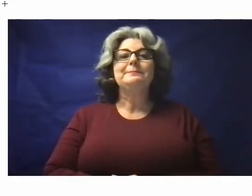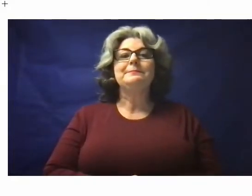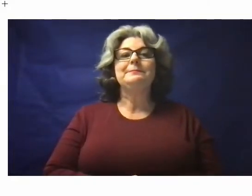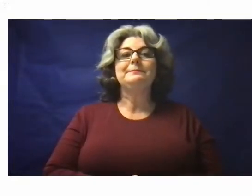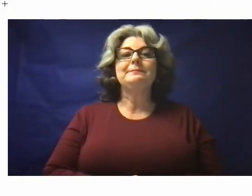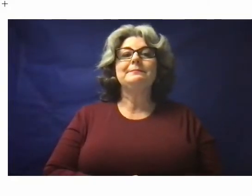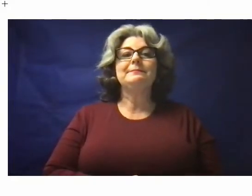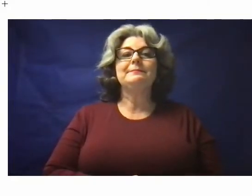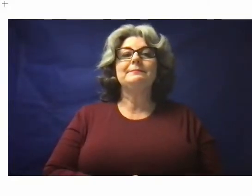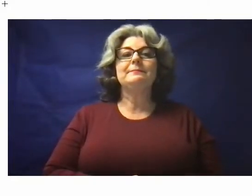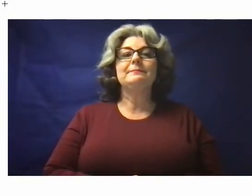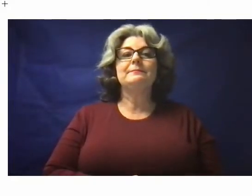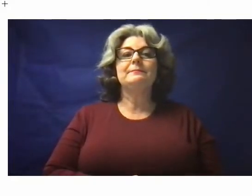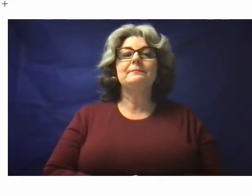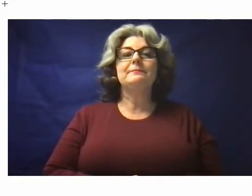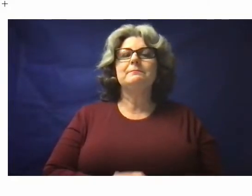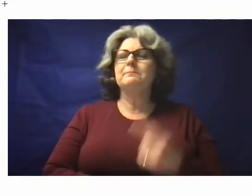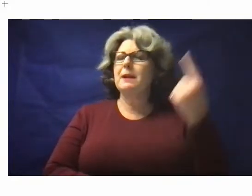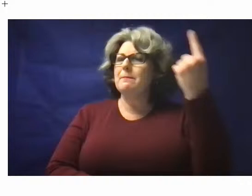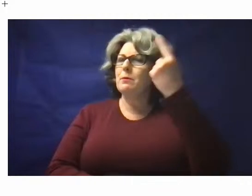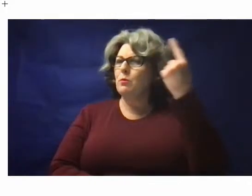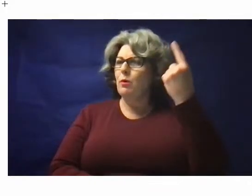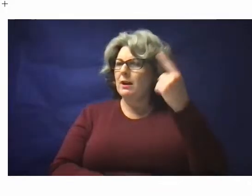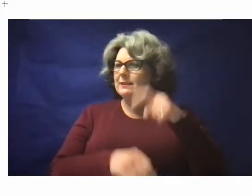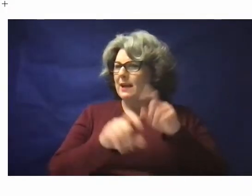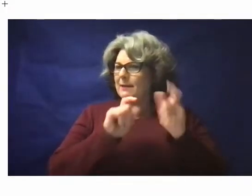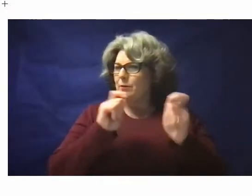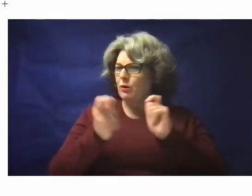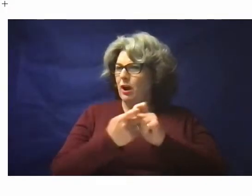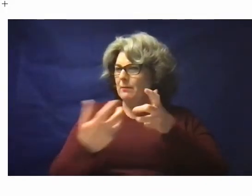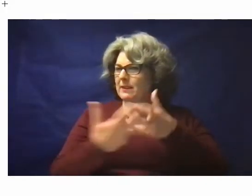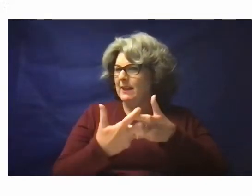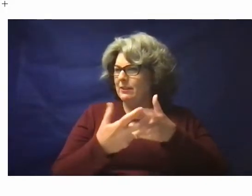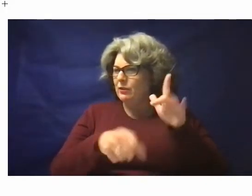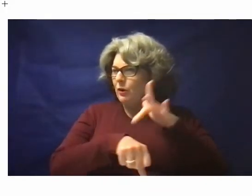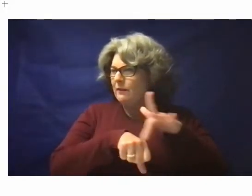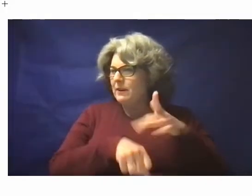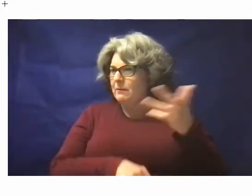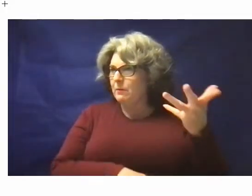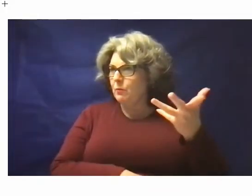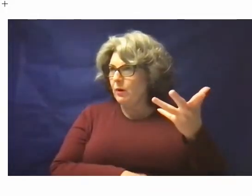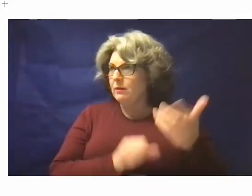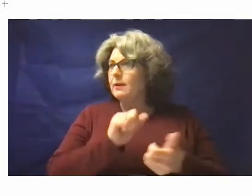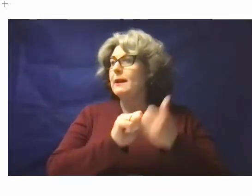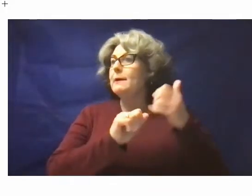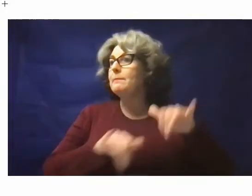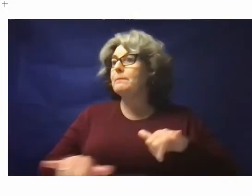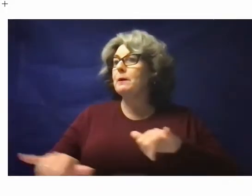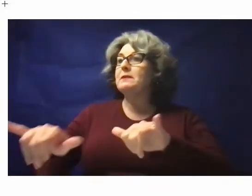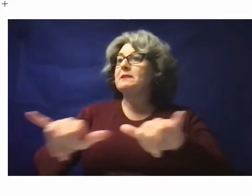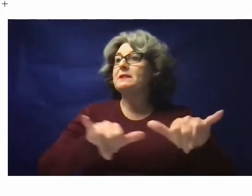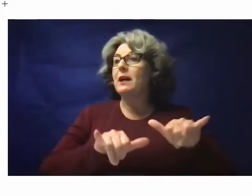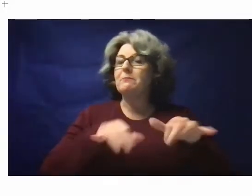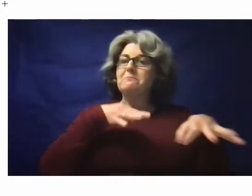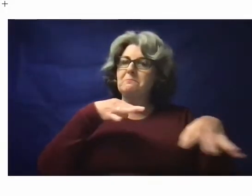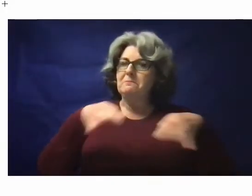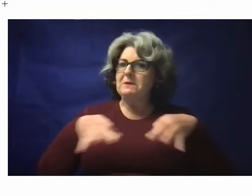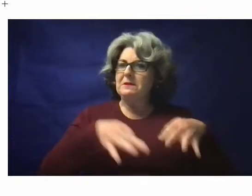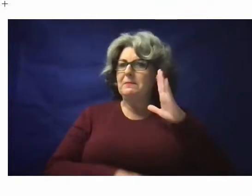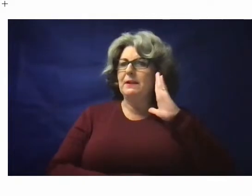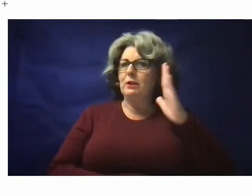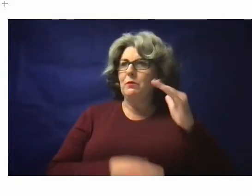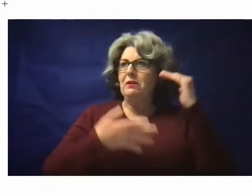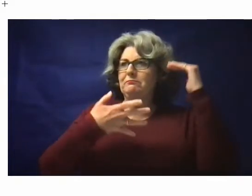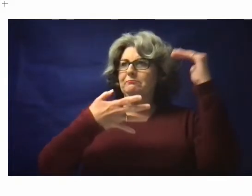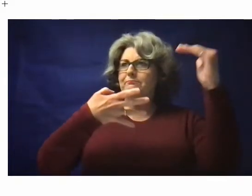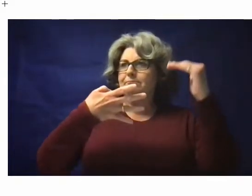So you may wonder what type of accommodations are available and most common, and we'll go over them one by one.